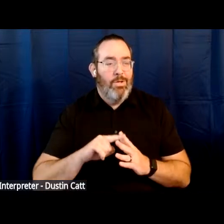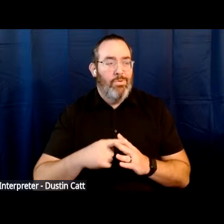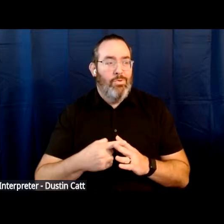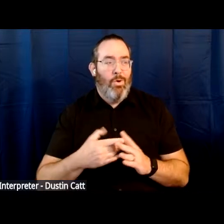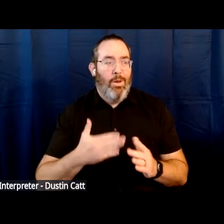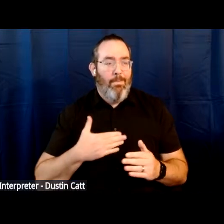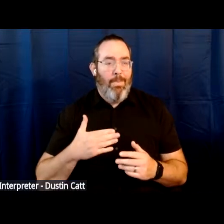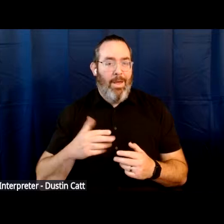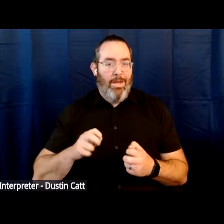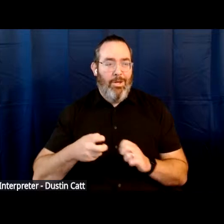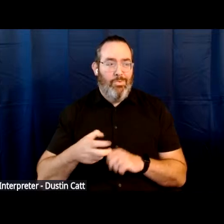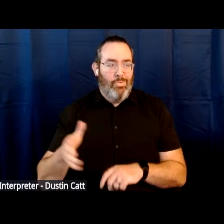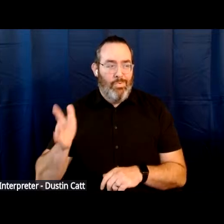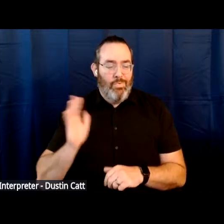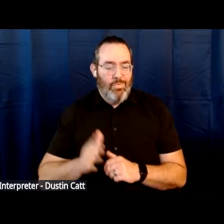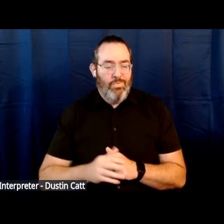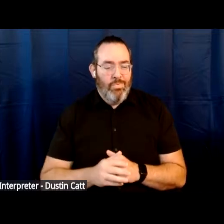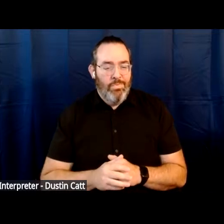you all.